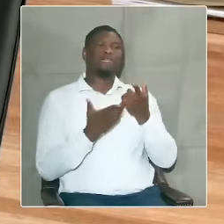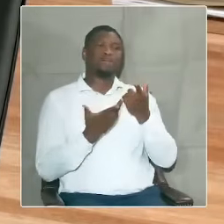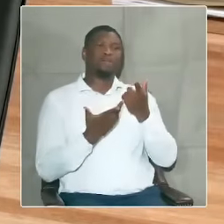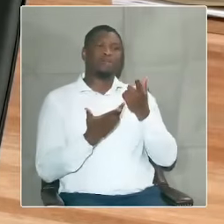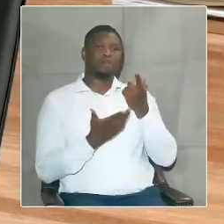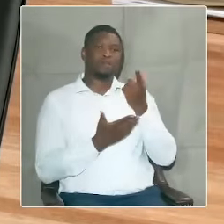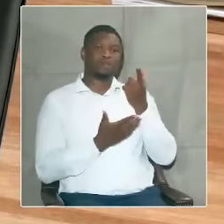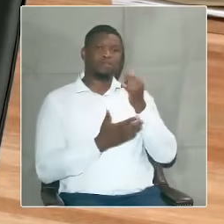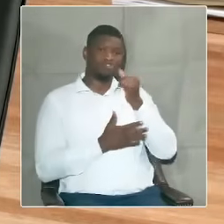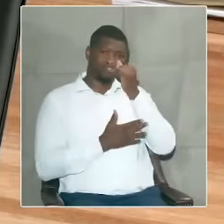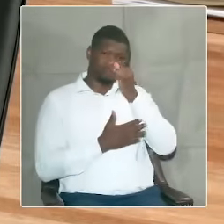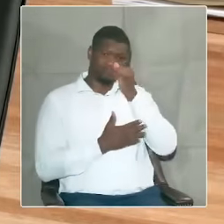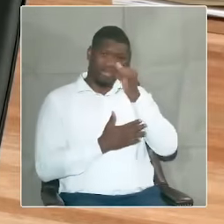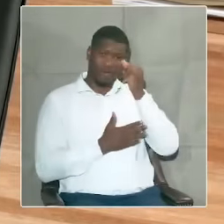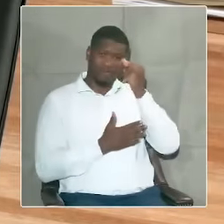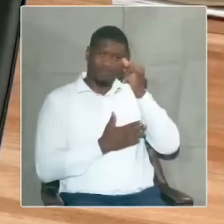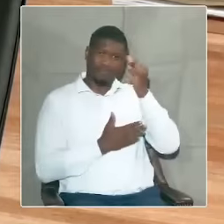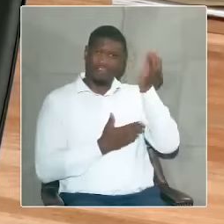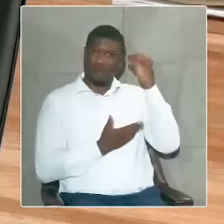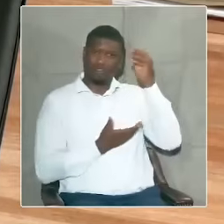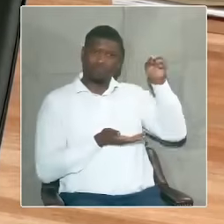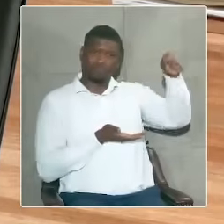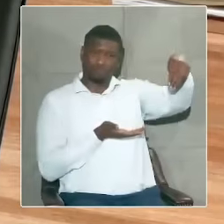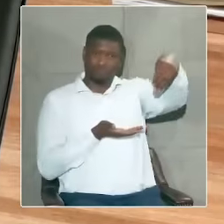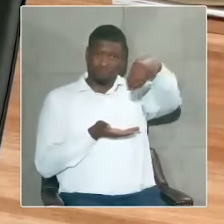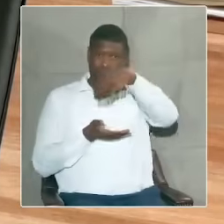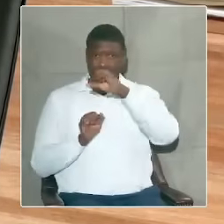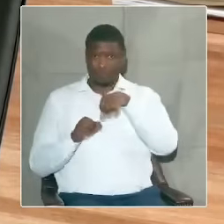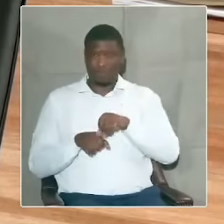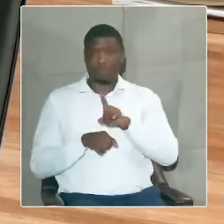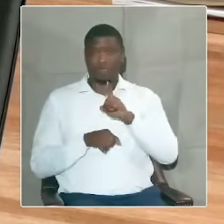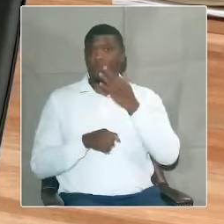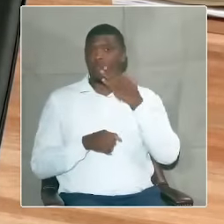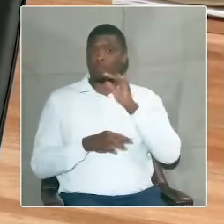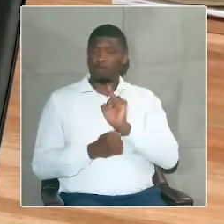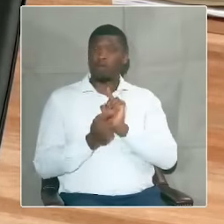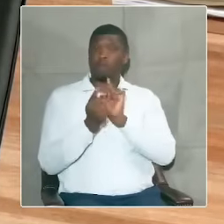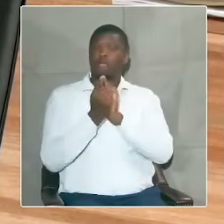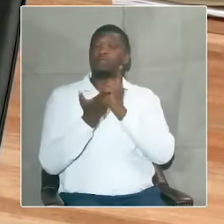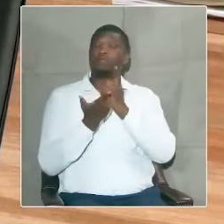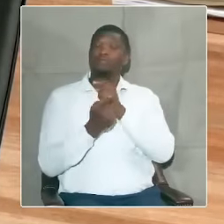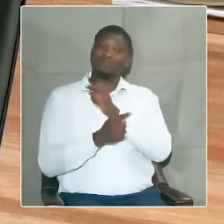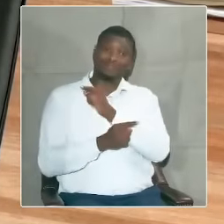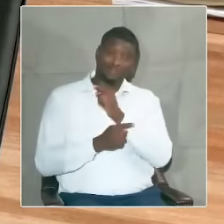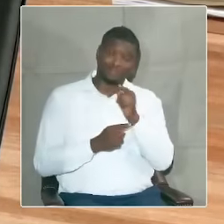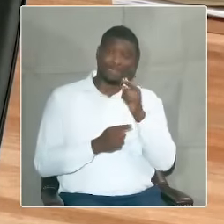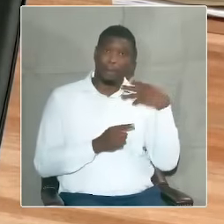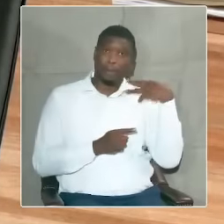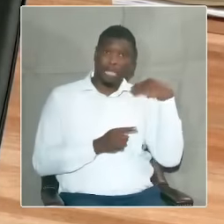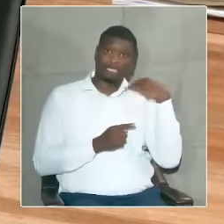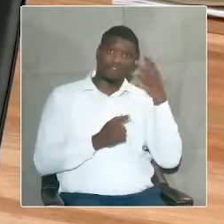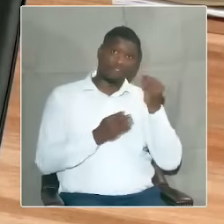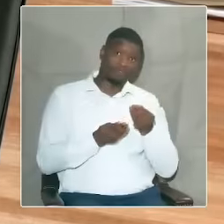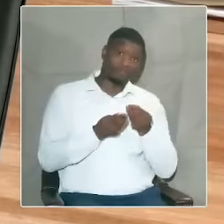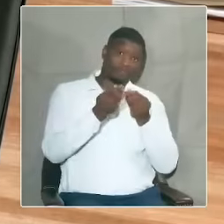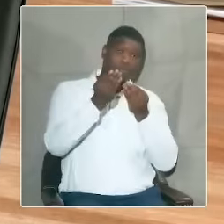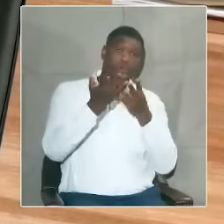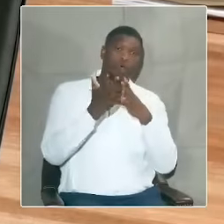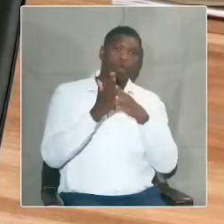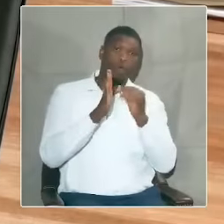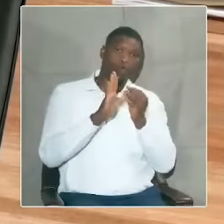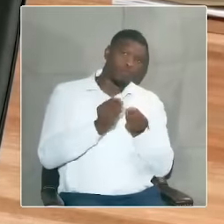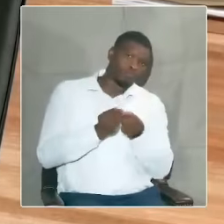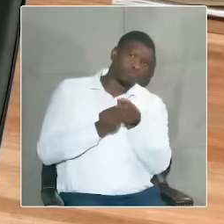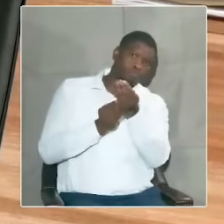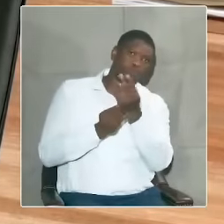implications. In fact, when we briefed the minister, he was given a hard copy of the briefing note, and after the